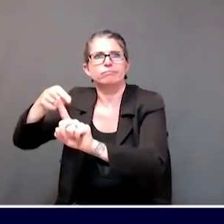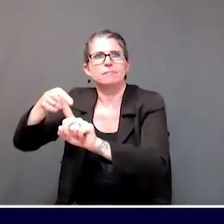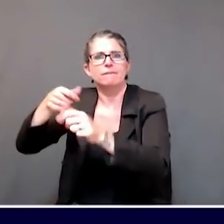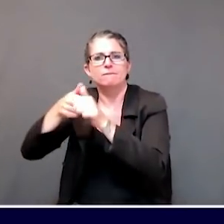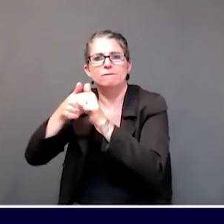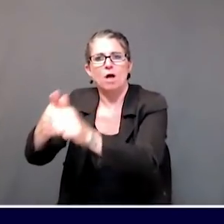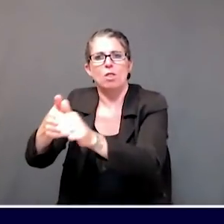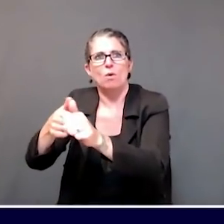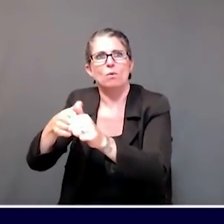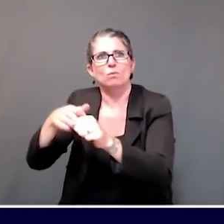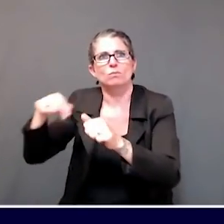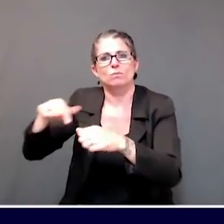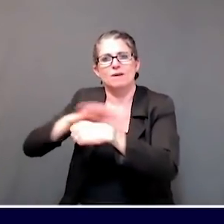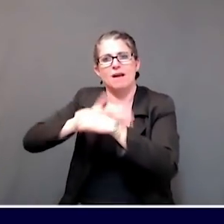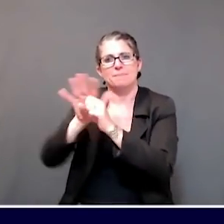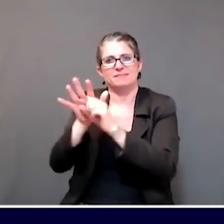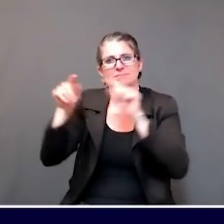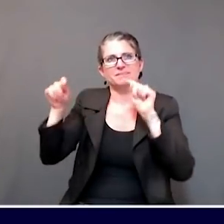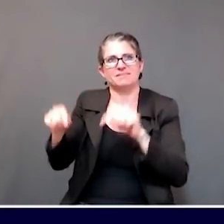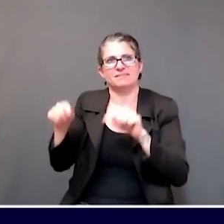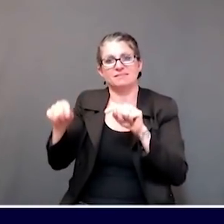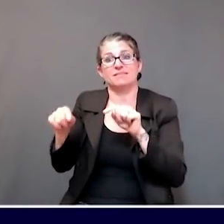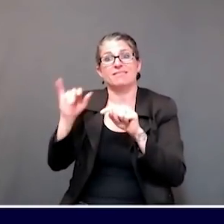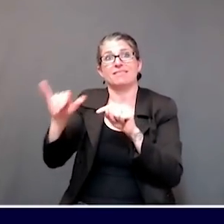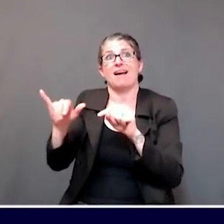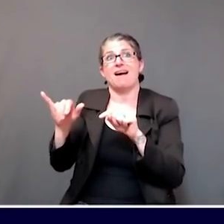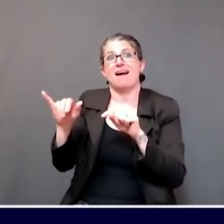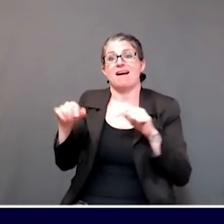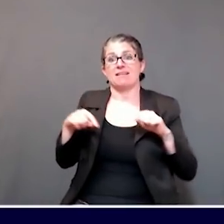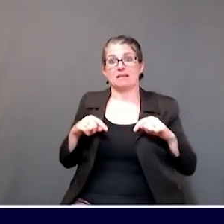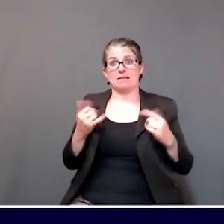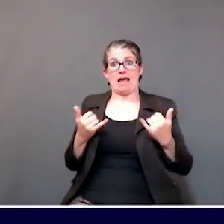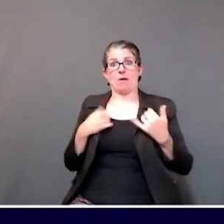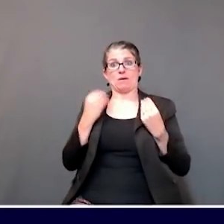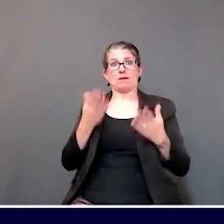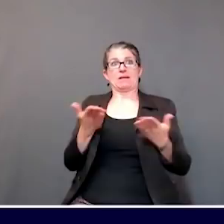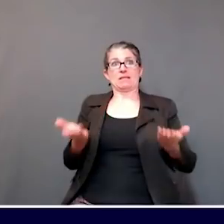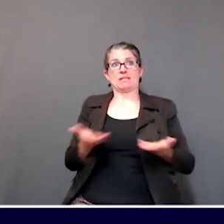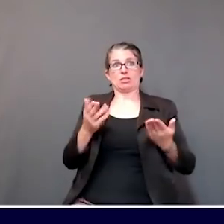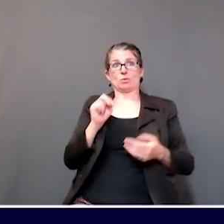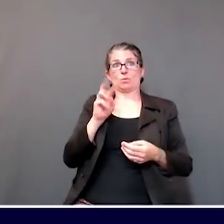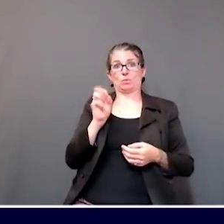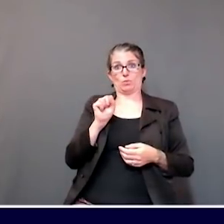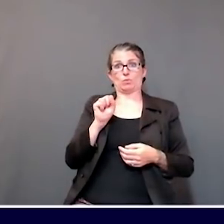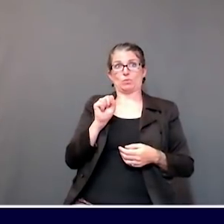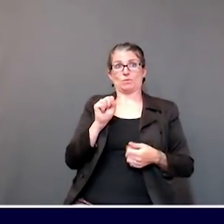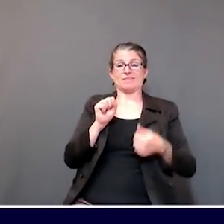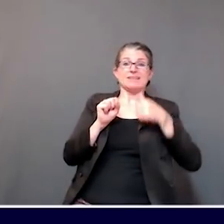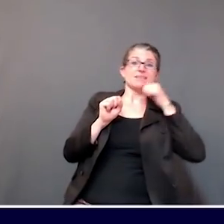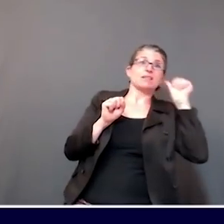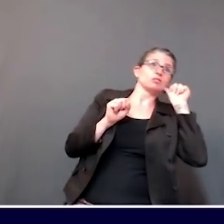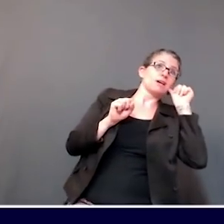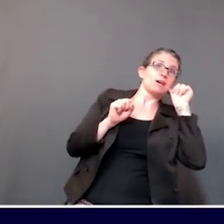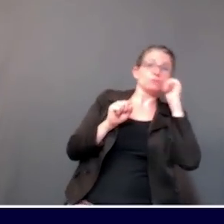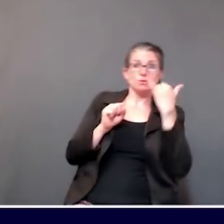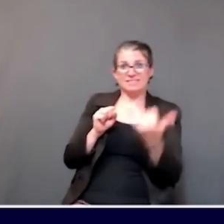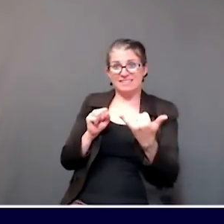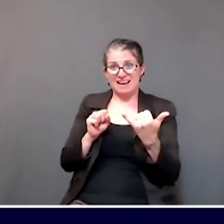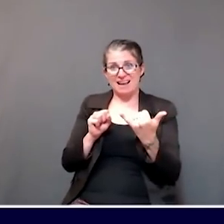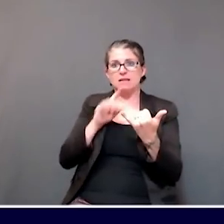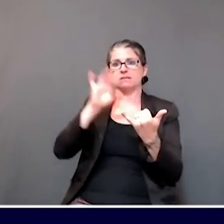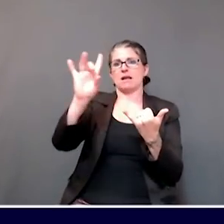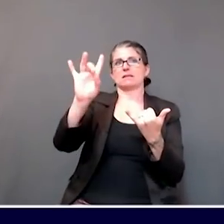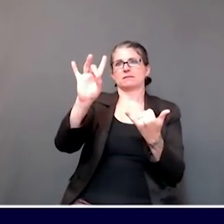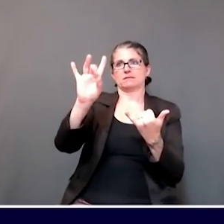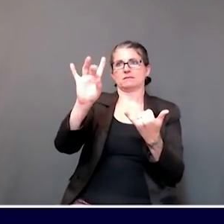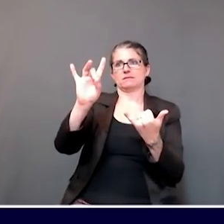8. Okay, one quick follow-up. I know we talked about Massachusetts, and I will say then to a lesser extent Rhode Island, but are we tracking